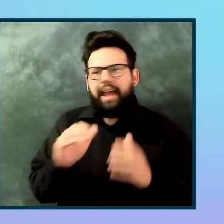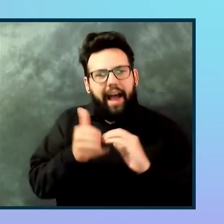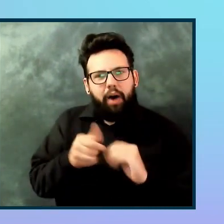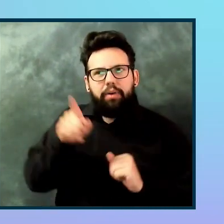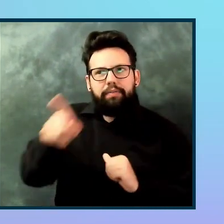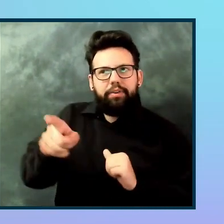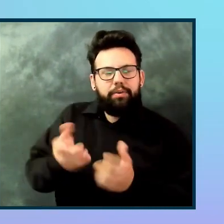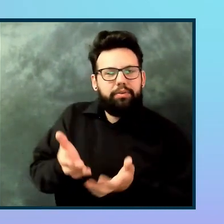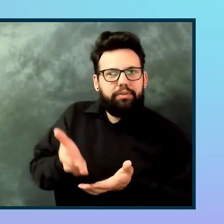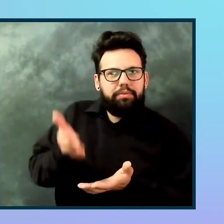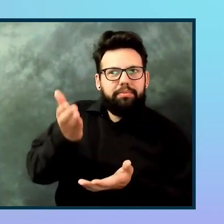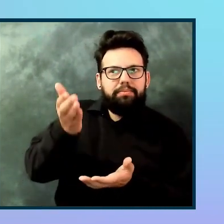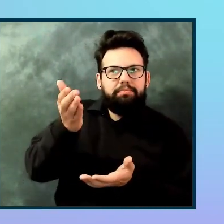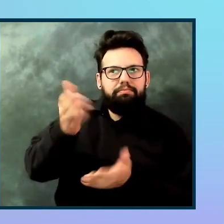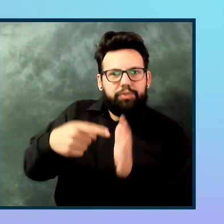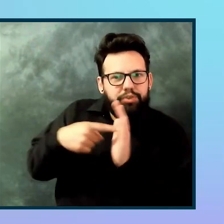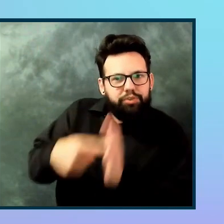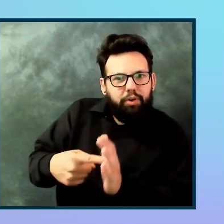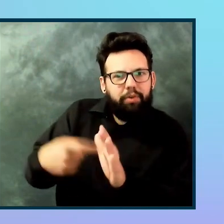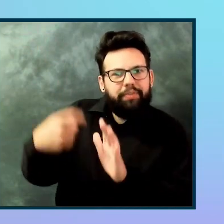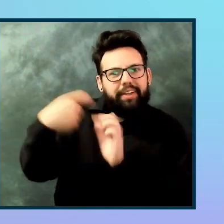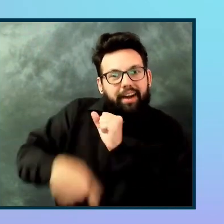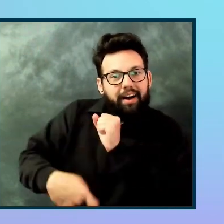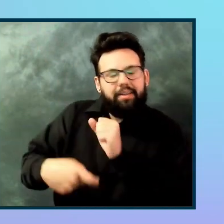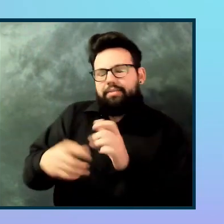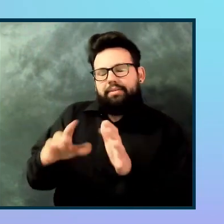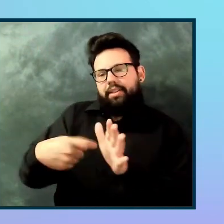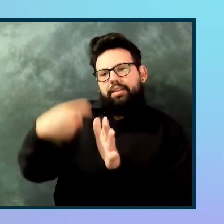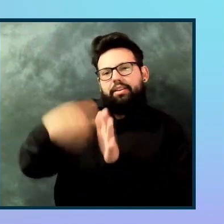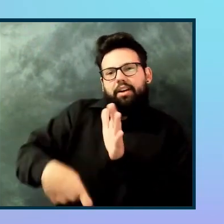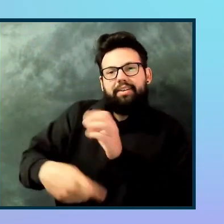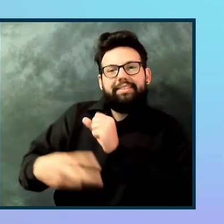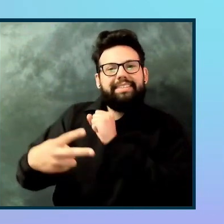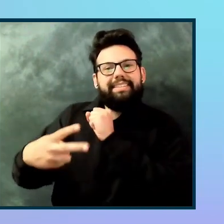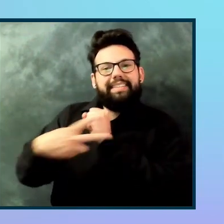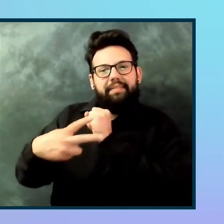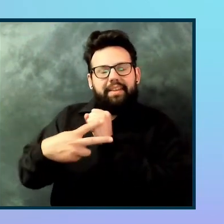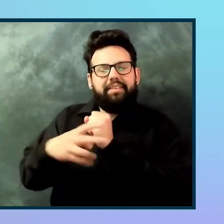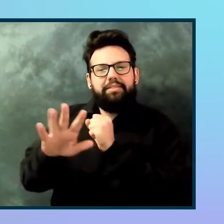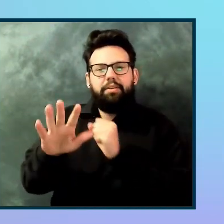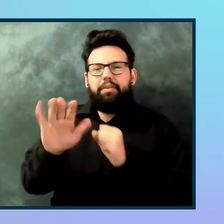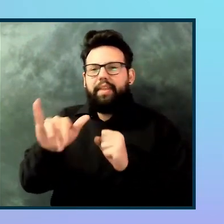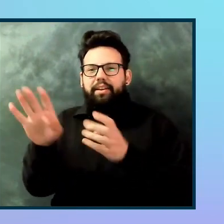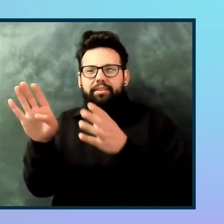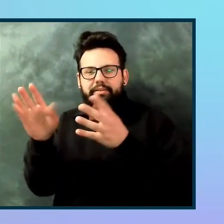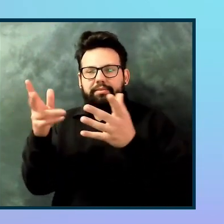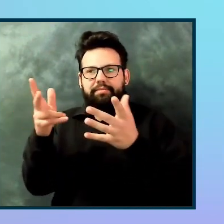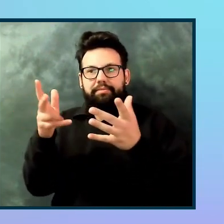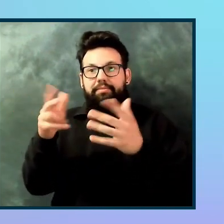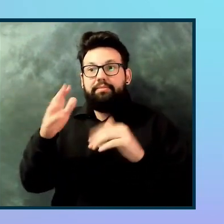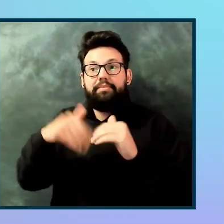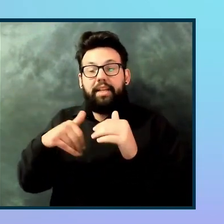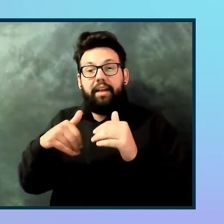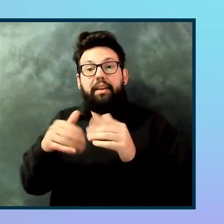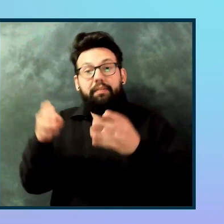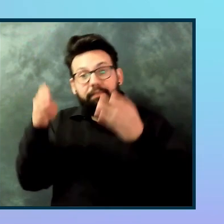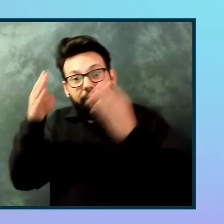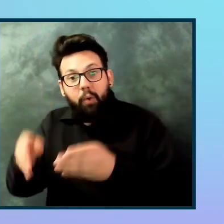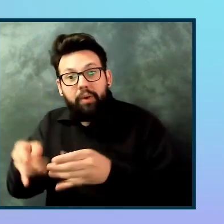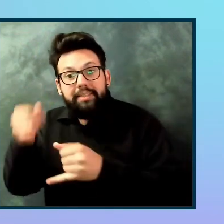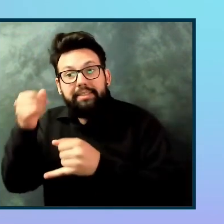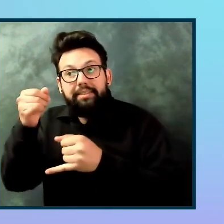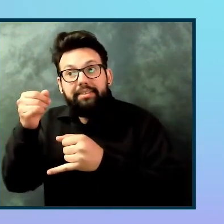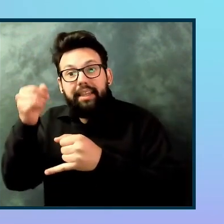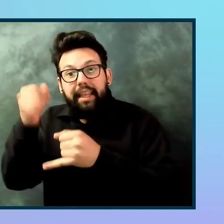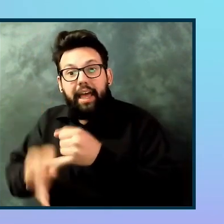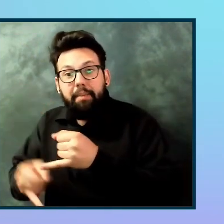doing accessibility work early, so that whole like shift left mentality in the SDLC versus waiting until something's